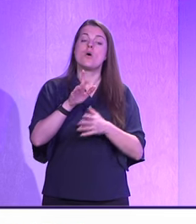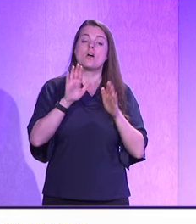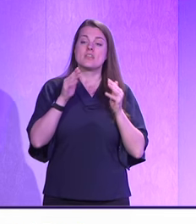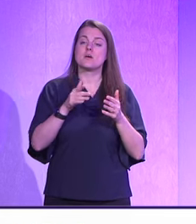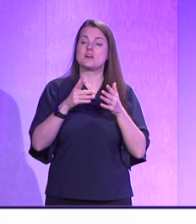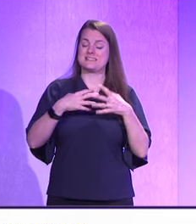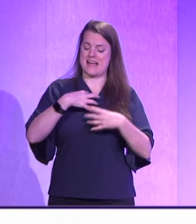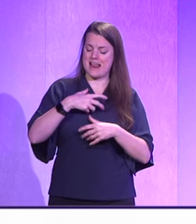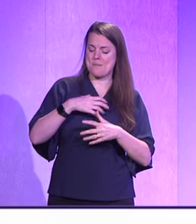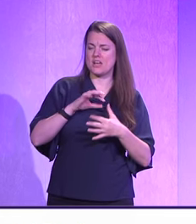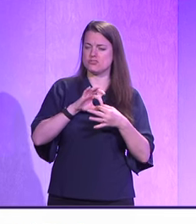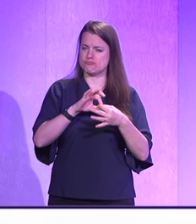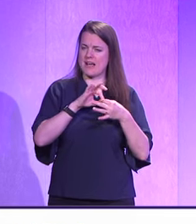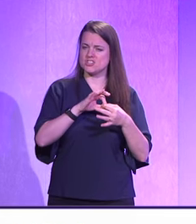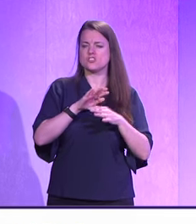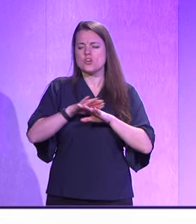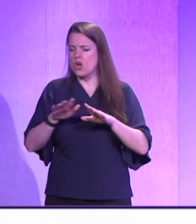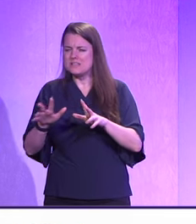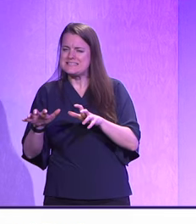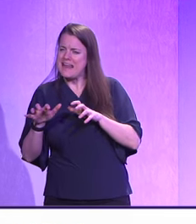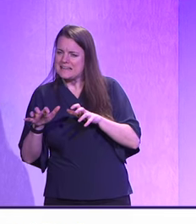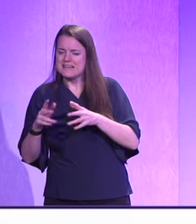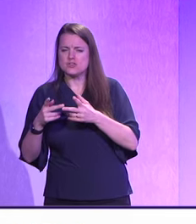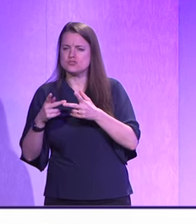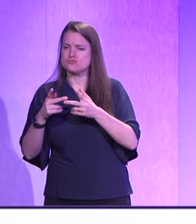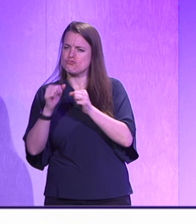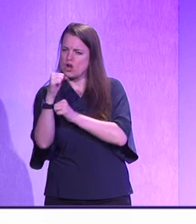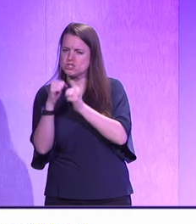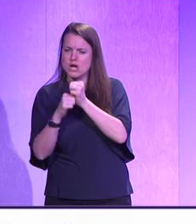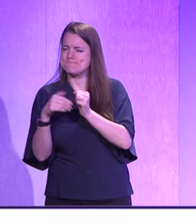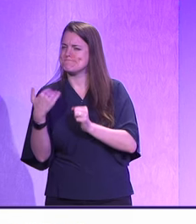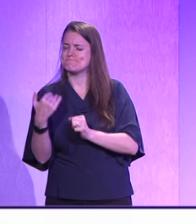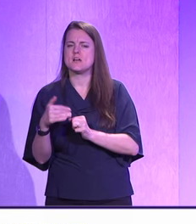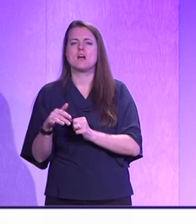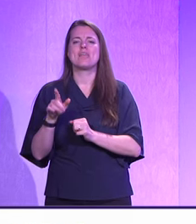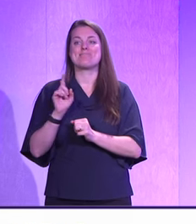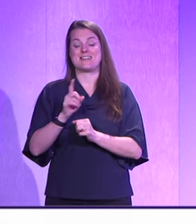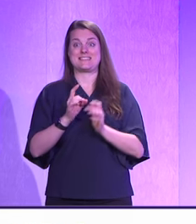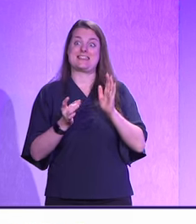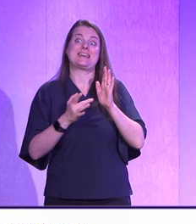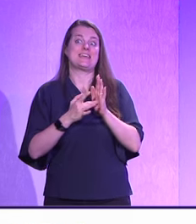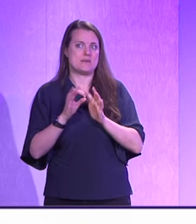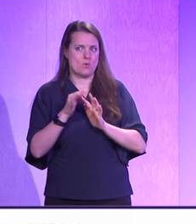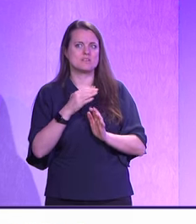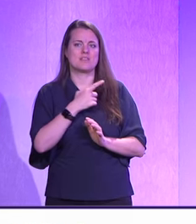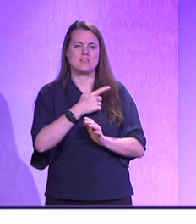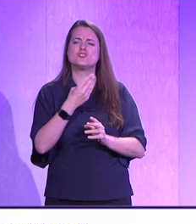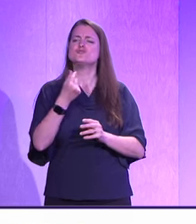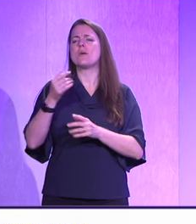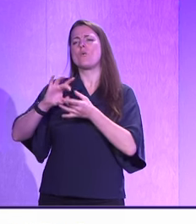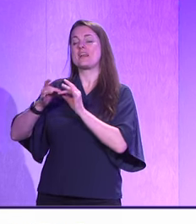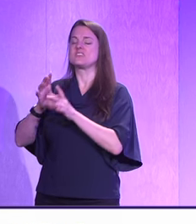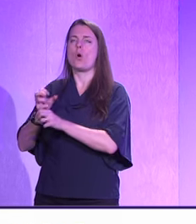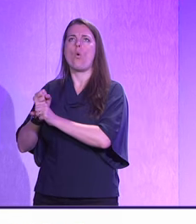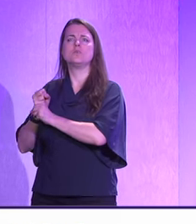dynamic interactions between teams and groups, not just the static structure. That's one of the key things I think that we need to, that is holding back some